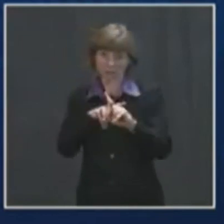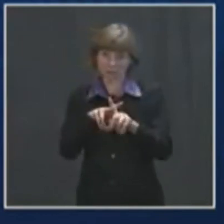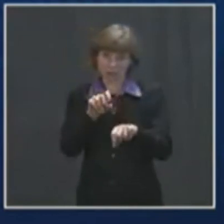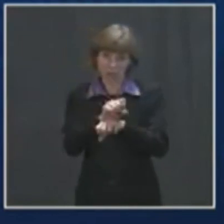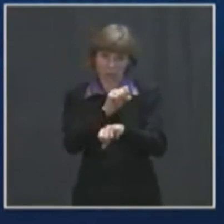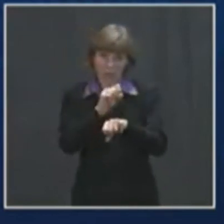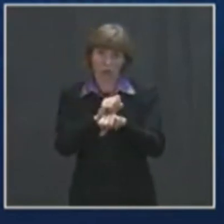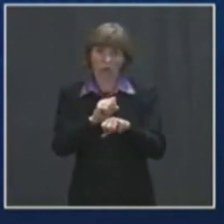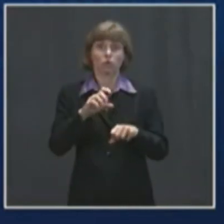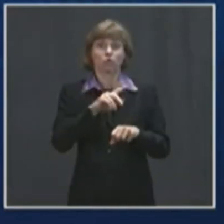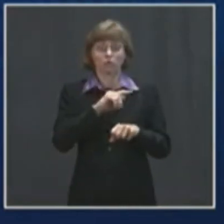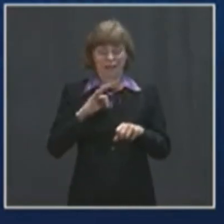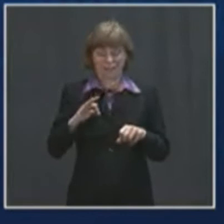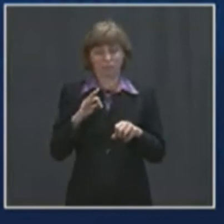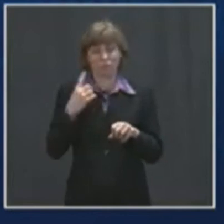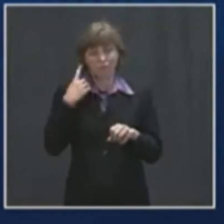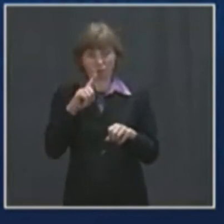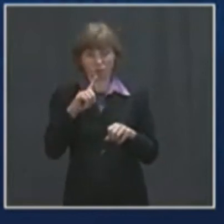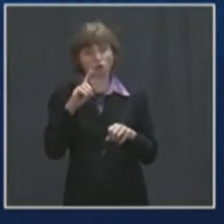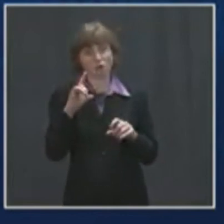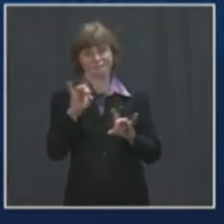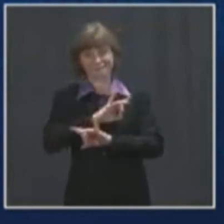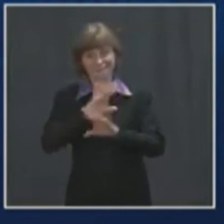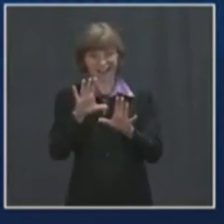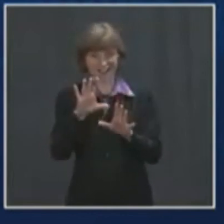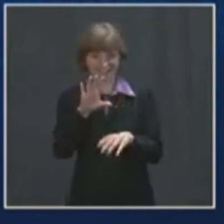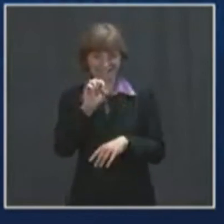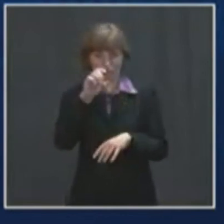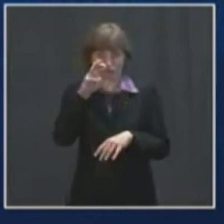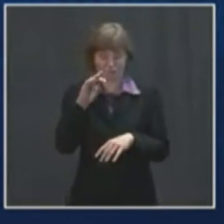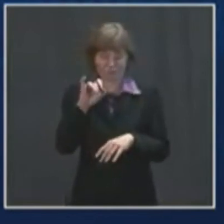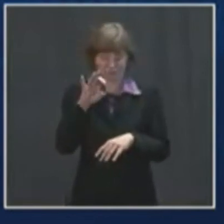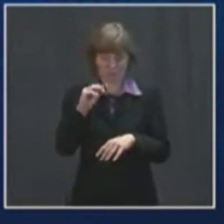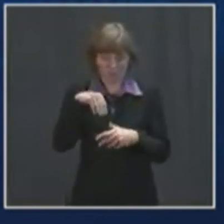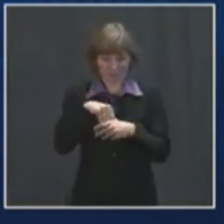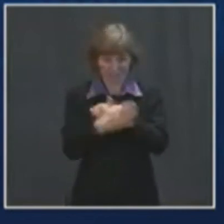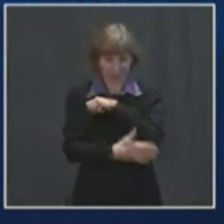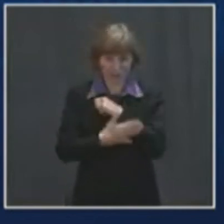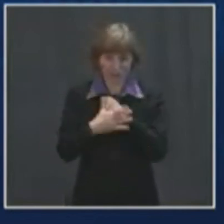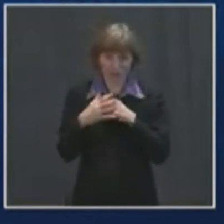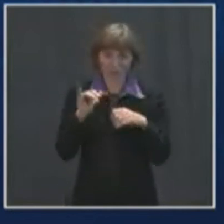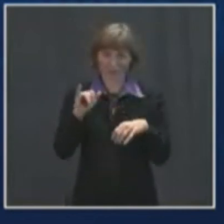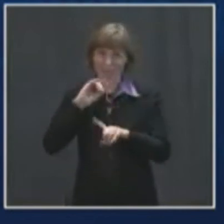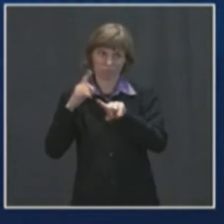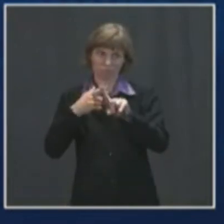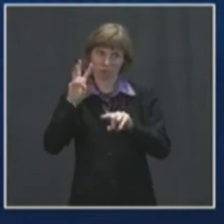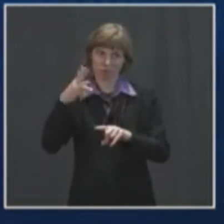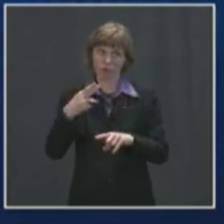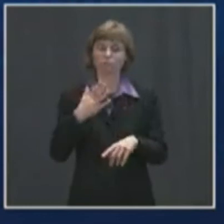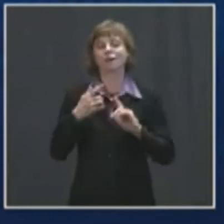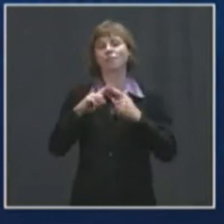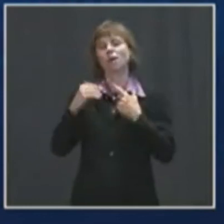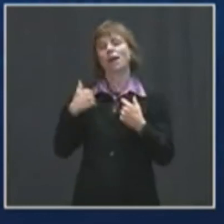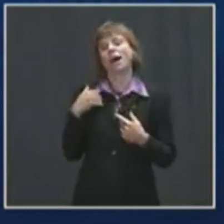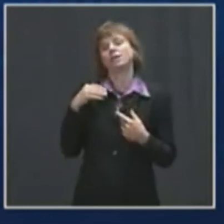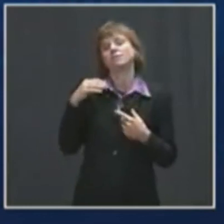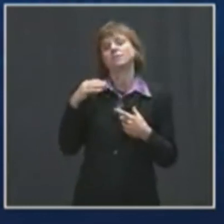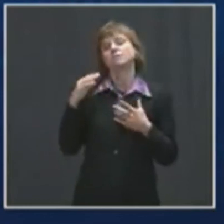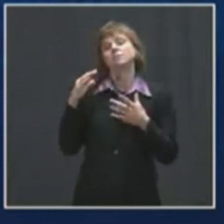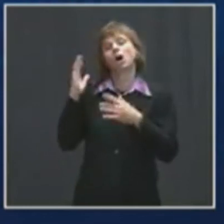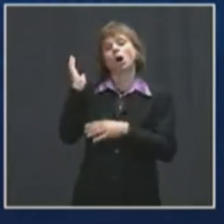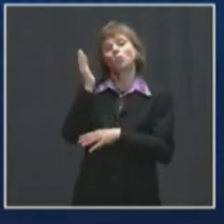country. That's coming directly from him, happening in the White House. I know that my friend John Kirby has a briefing later this afternoon, and I'd certainly encourage people